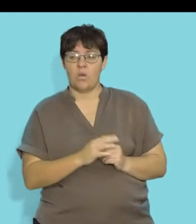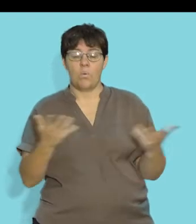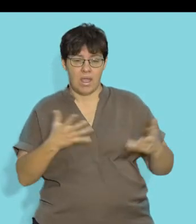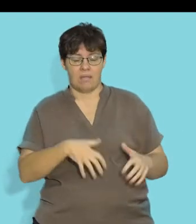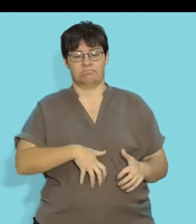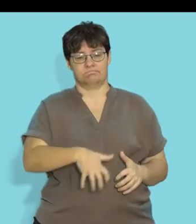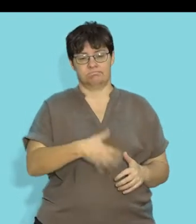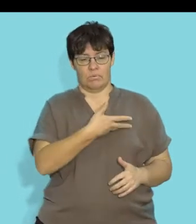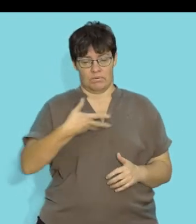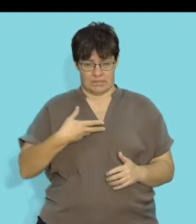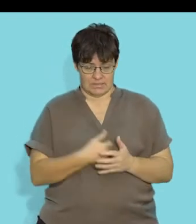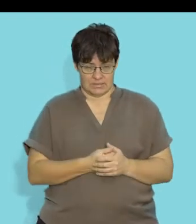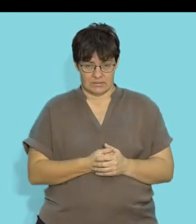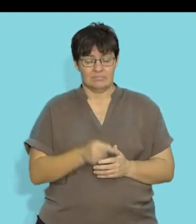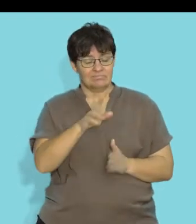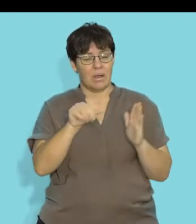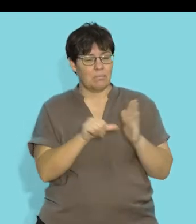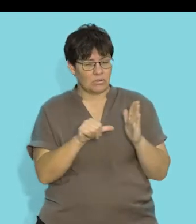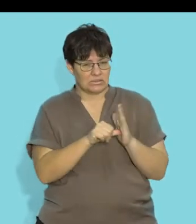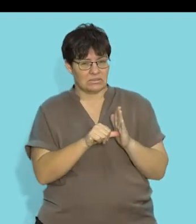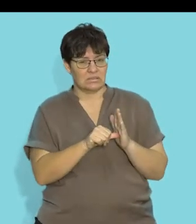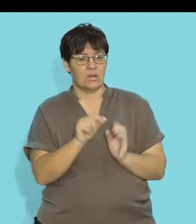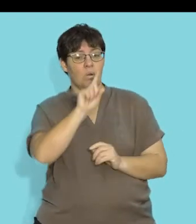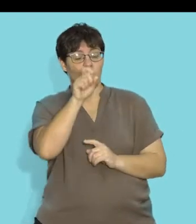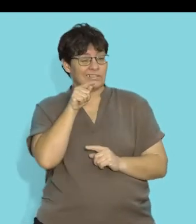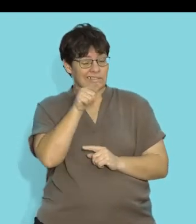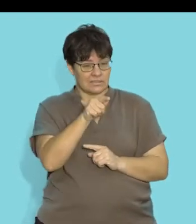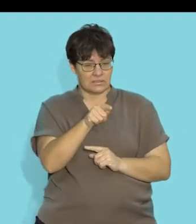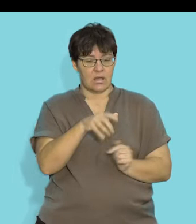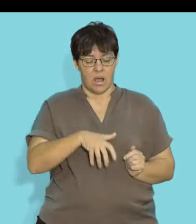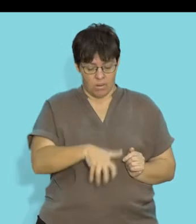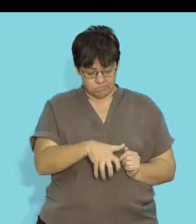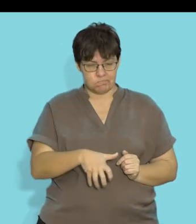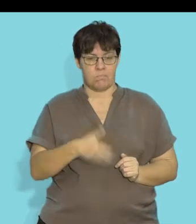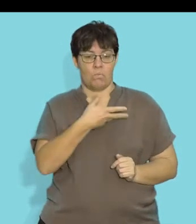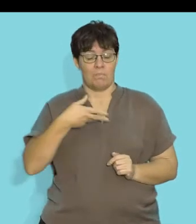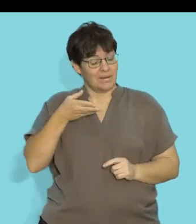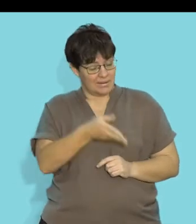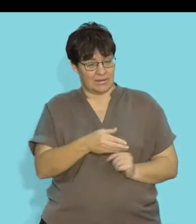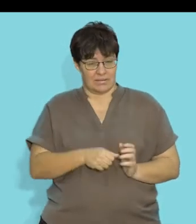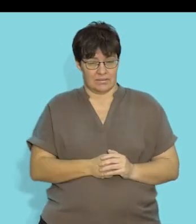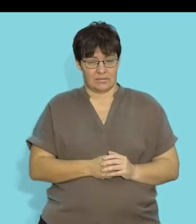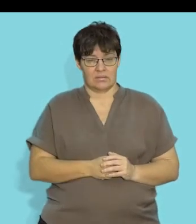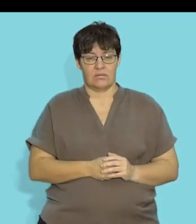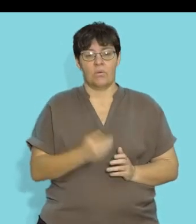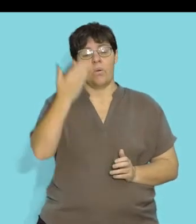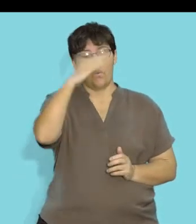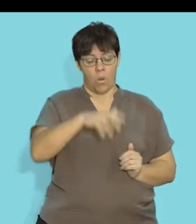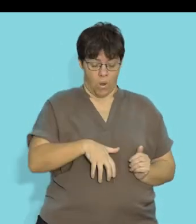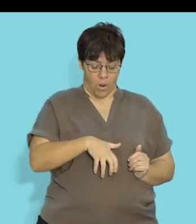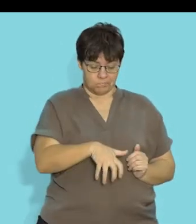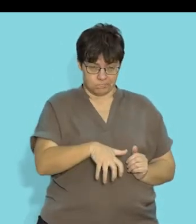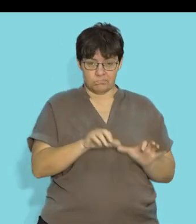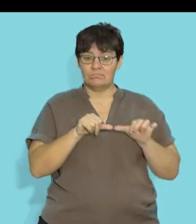a pregnant woman. And that's important that we recognize that the question refers to a pregnant woman. And so we know